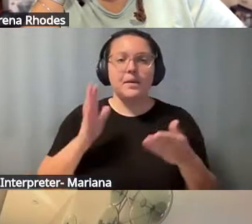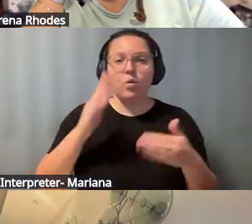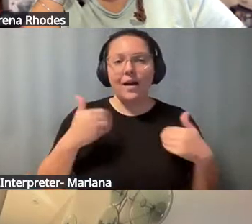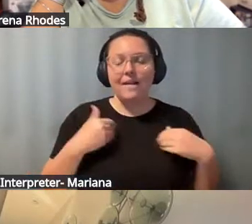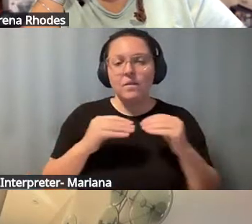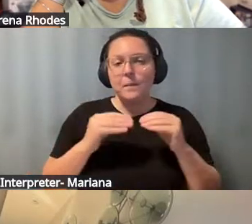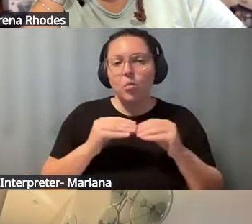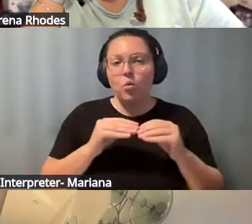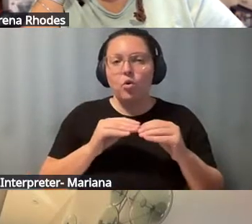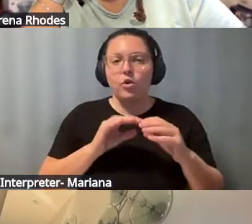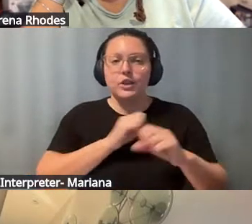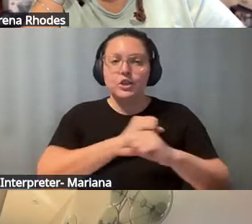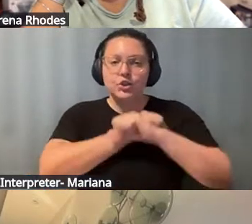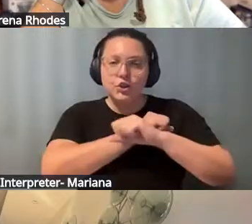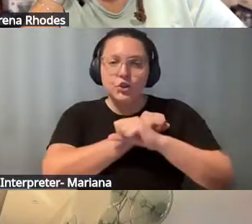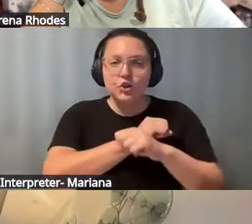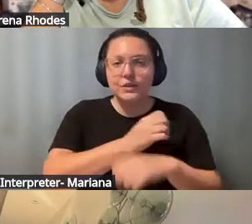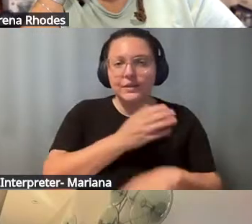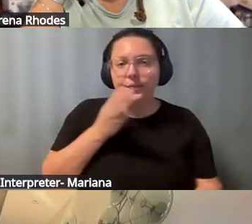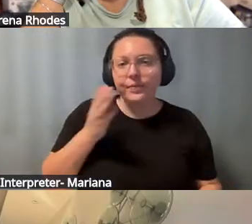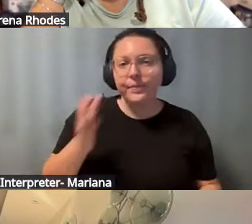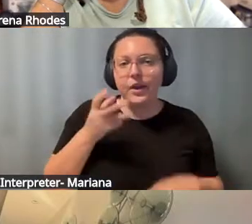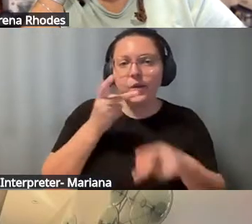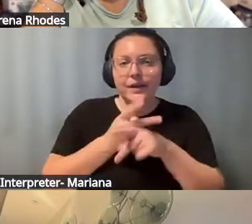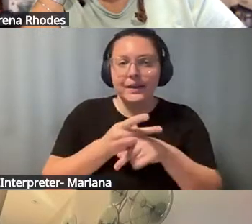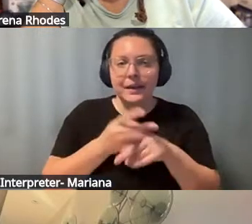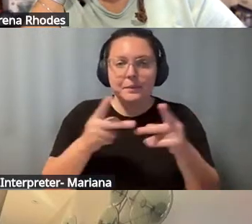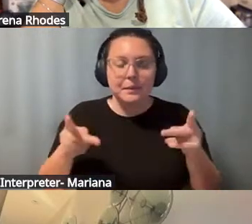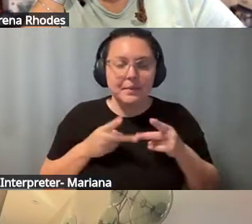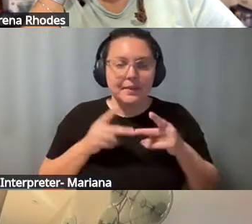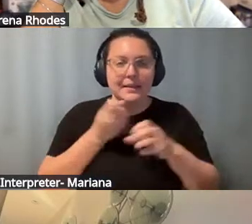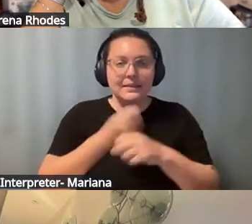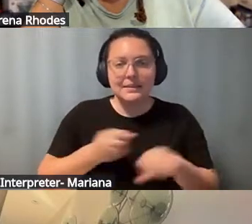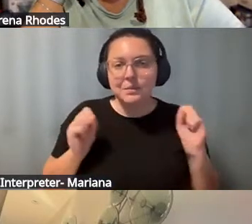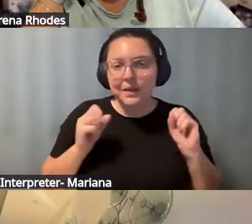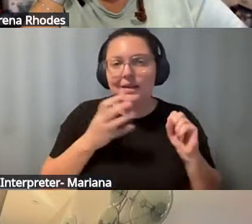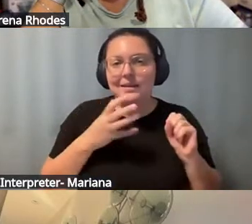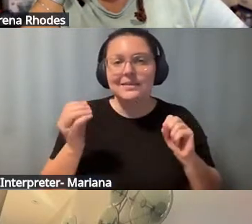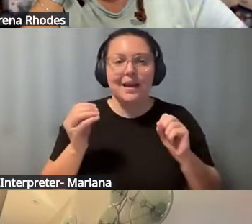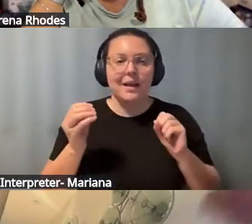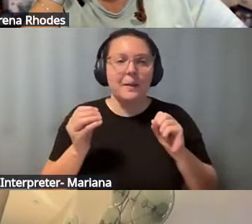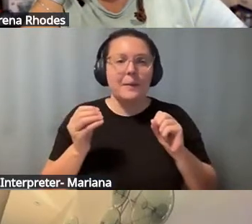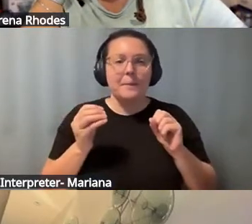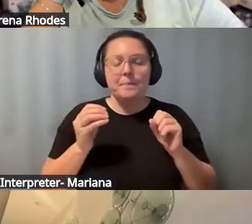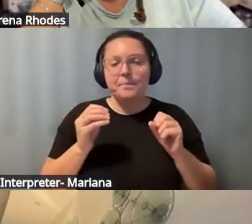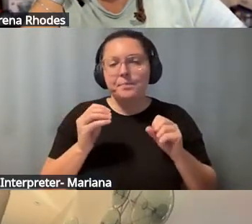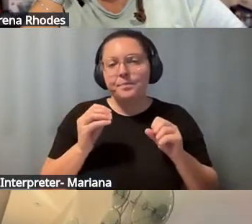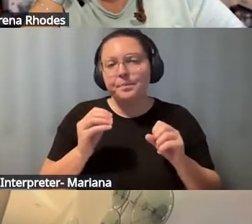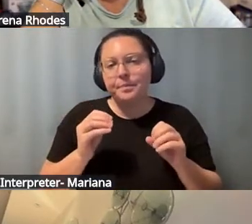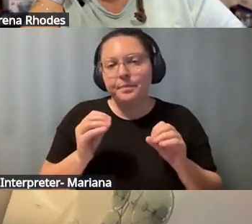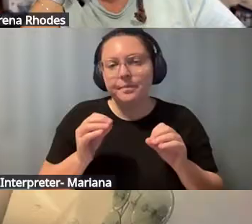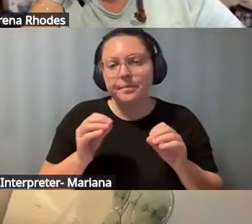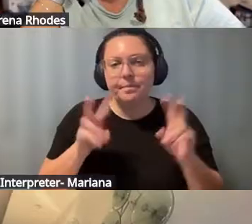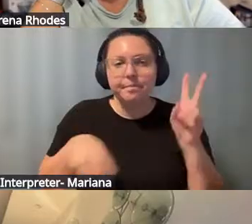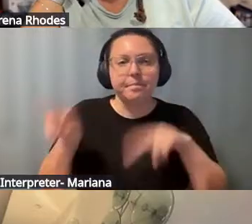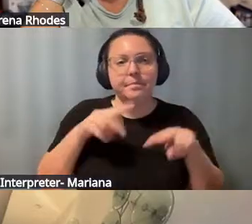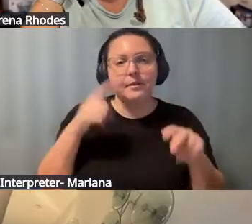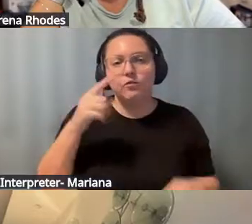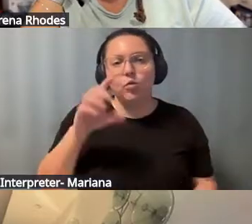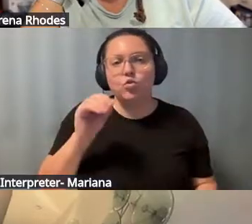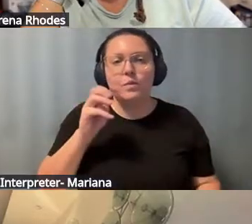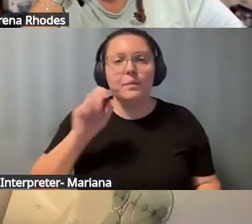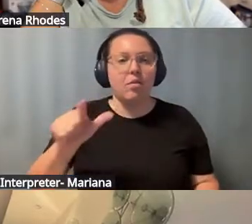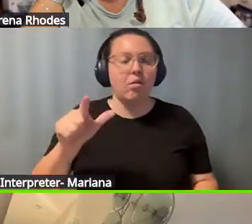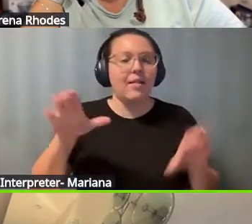of some kind there to keep the space safe and free of any criminal activity. So just curious if that was in the agreement or anything like